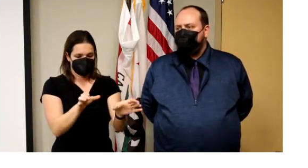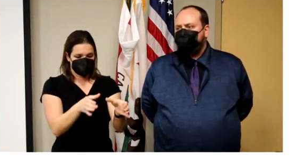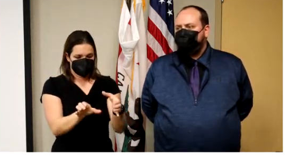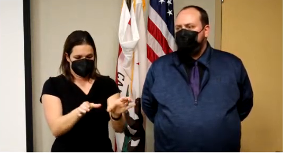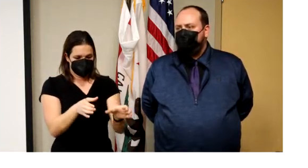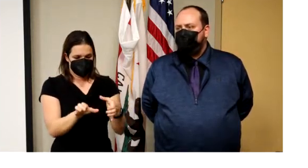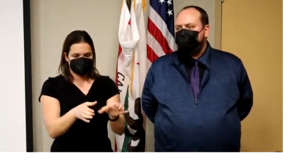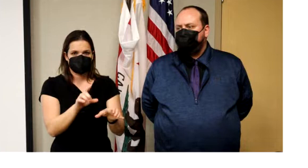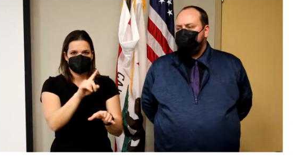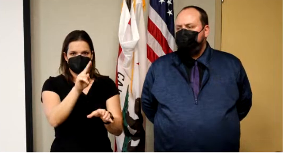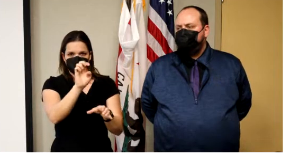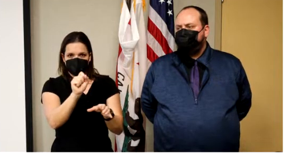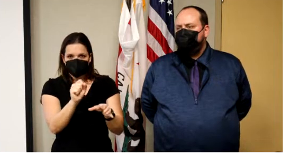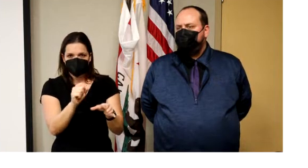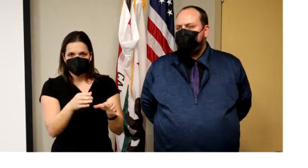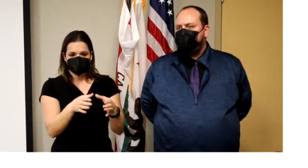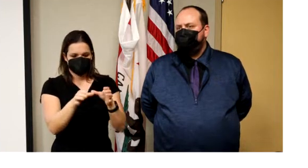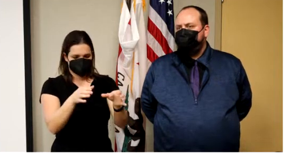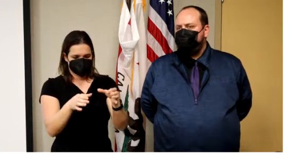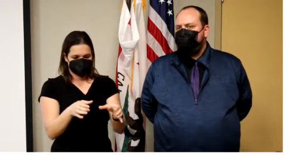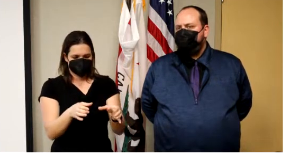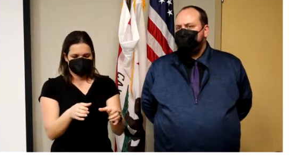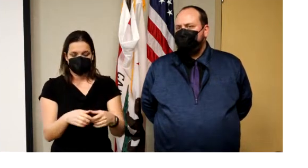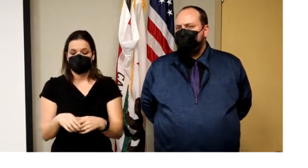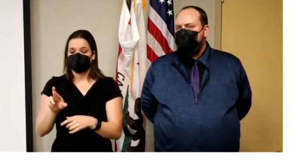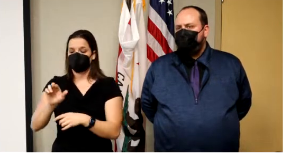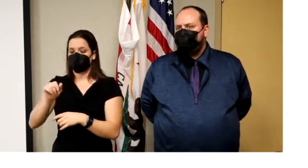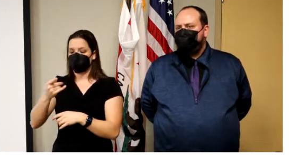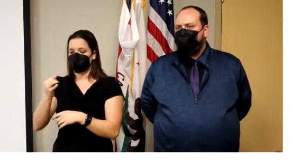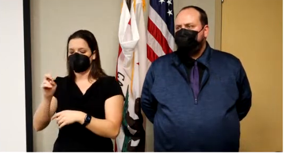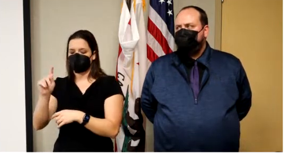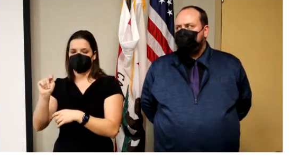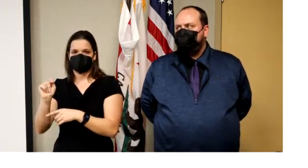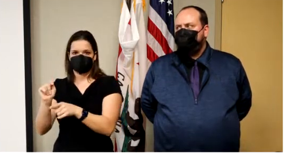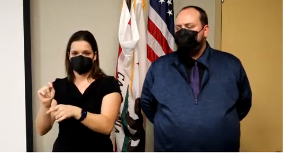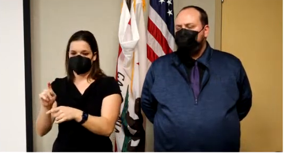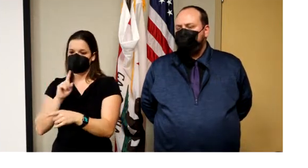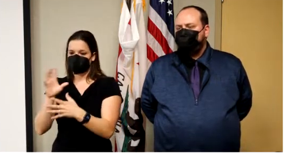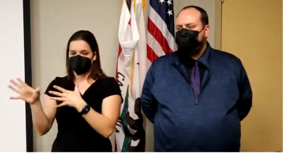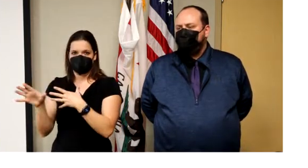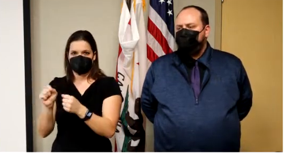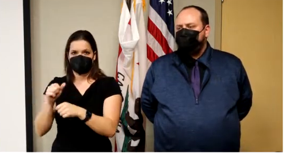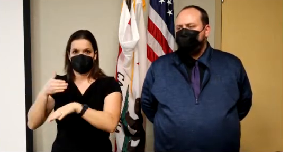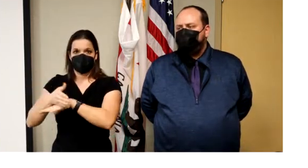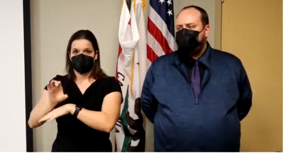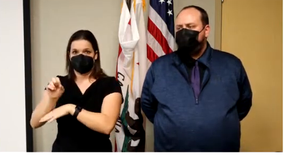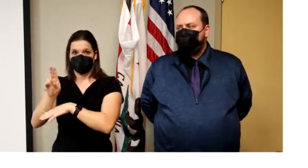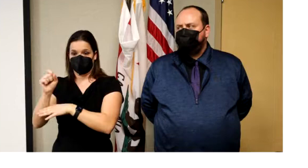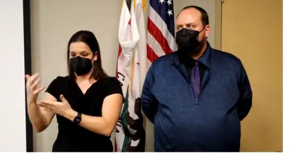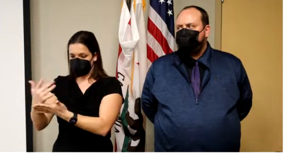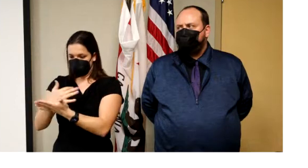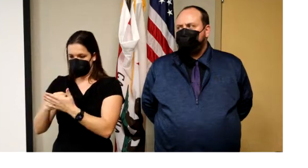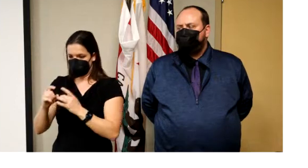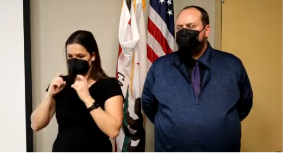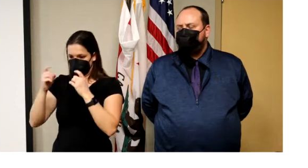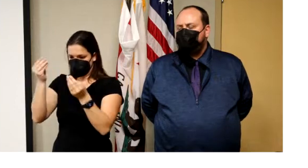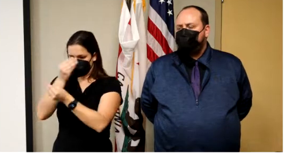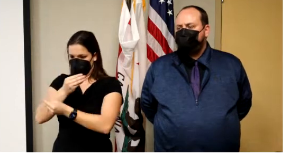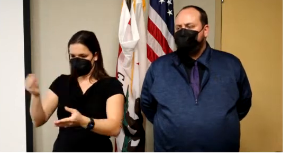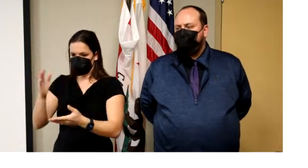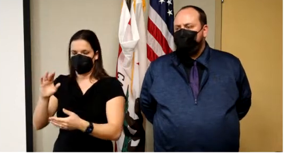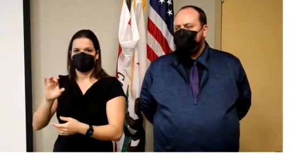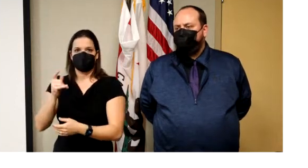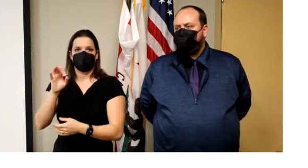districts or zones, or however you want to look at it. Reapportionment, it happens very quickly after the census data is given to the clerk of the House